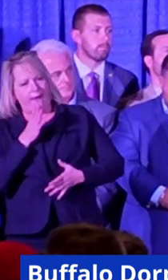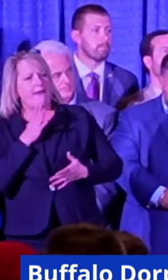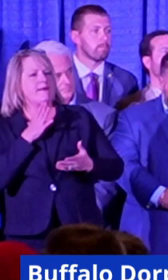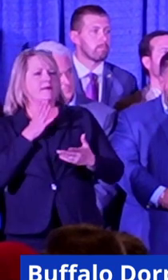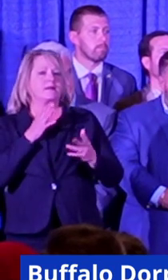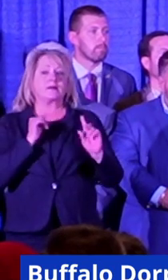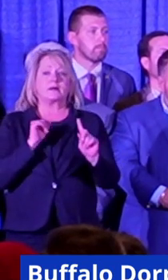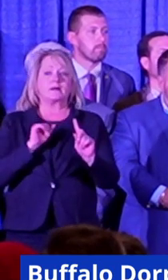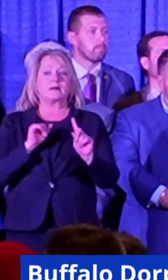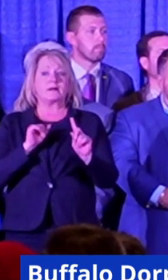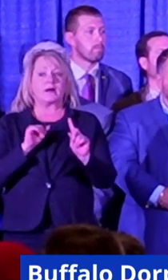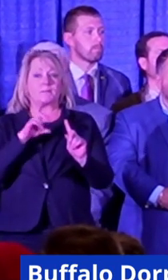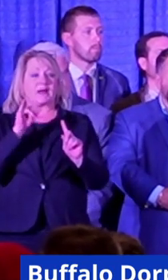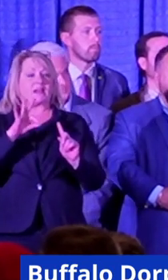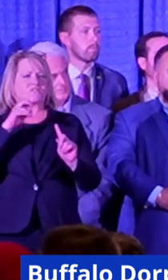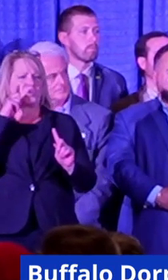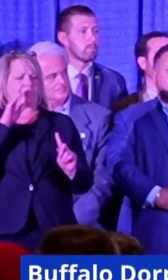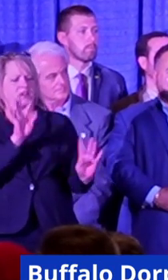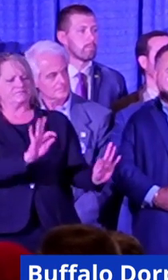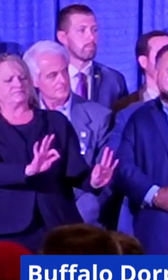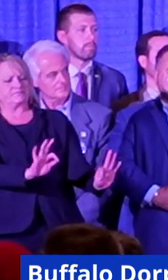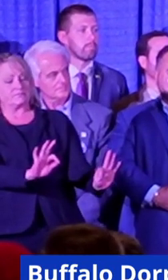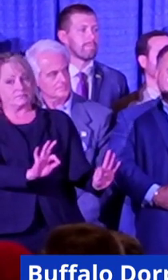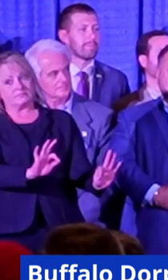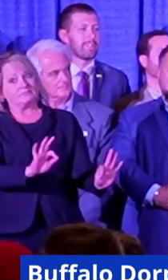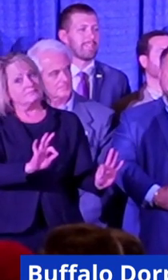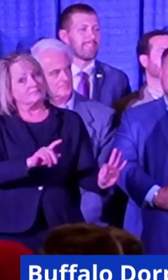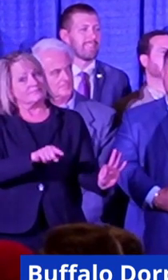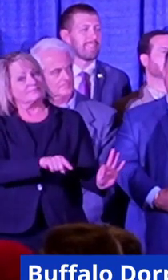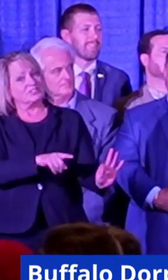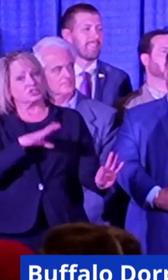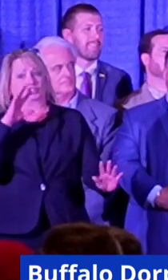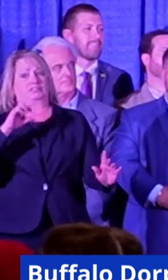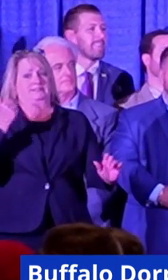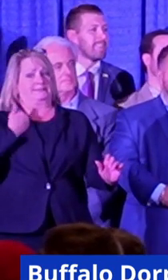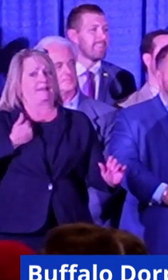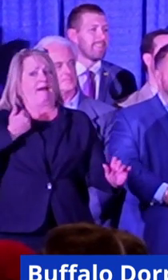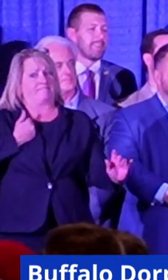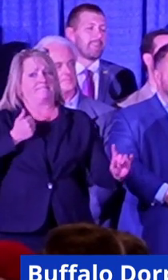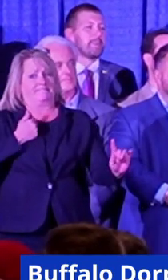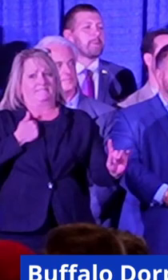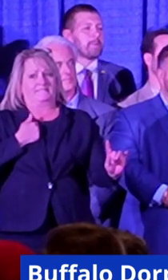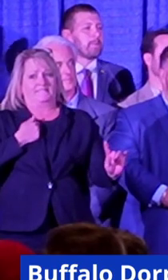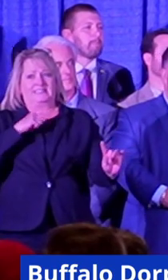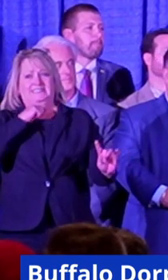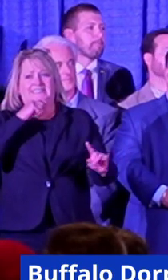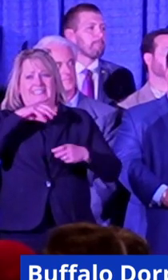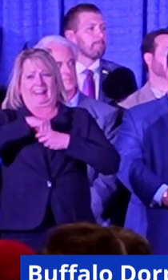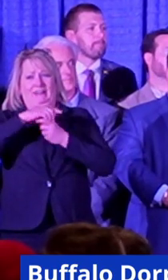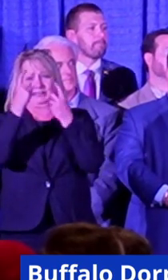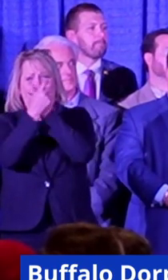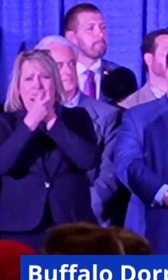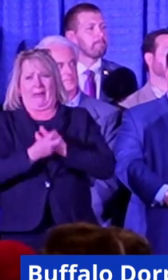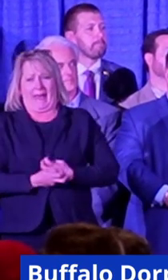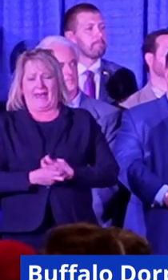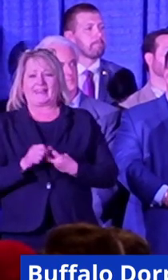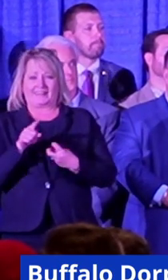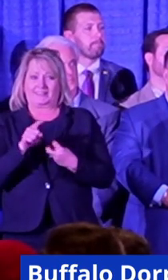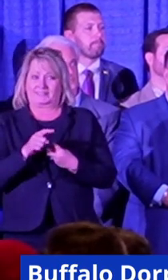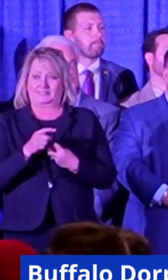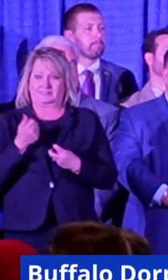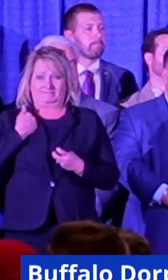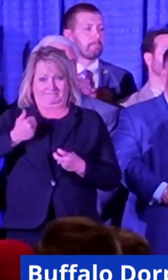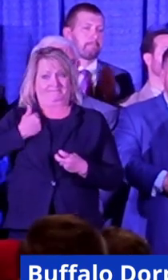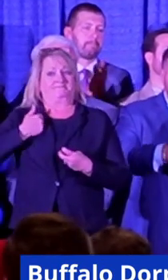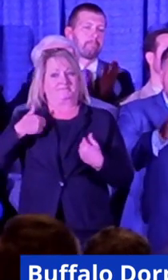Oh, but underestimate her at your peril, because she is tough, she has steel in her spine, and she is Lackawanna tough.